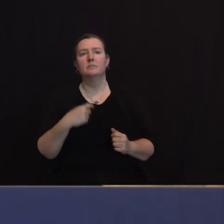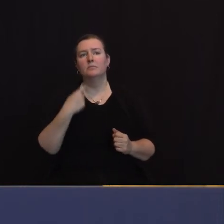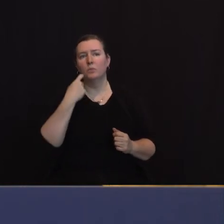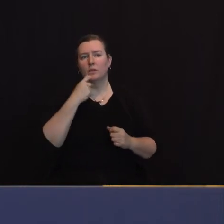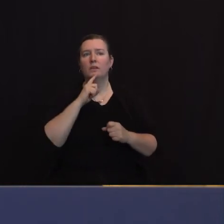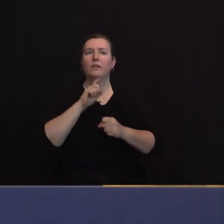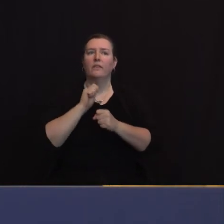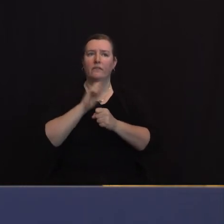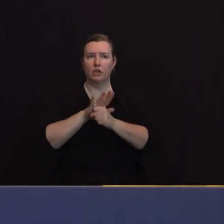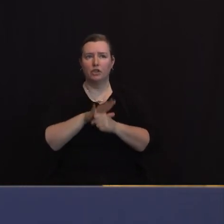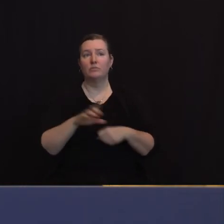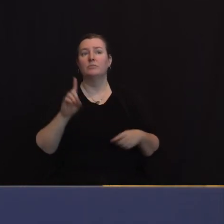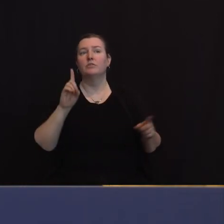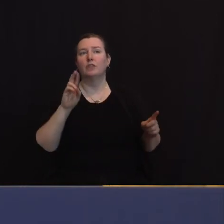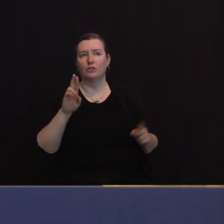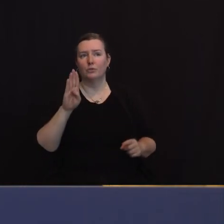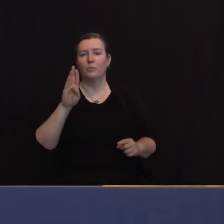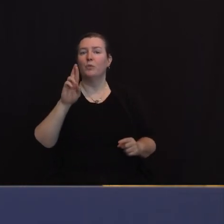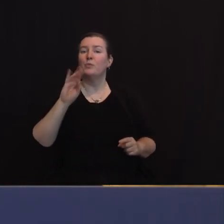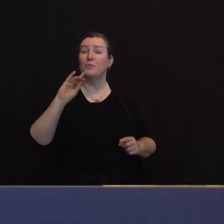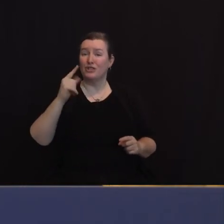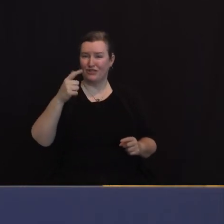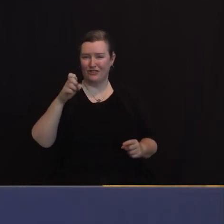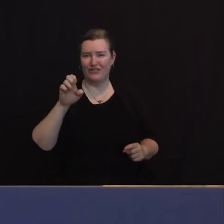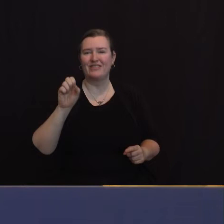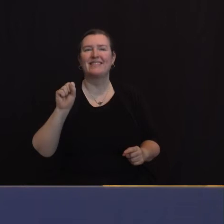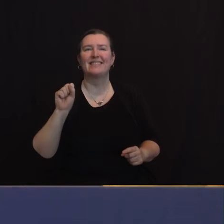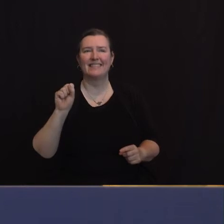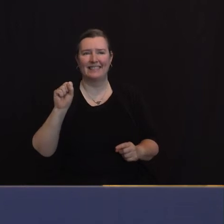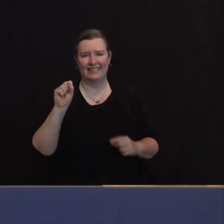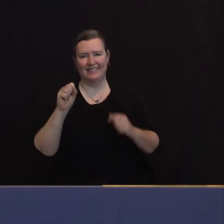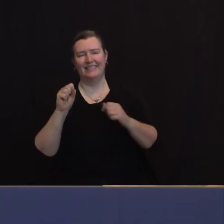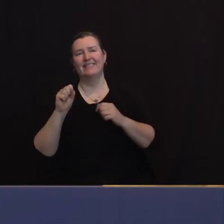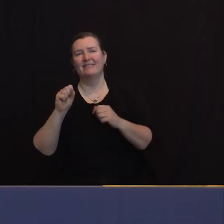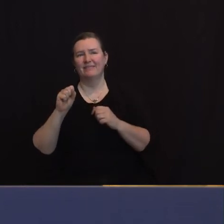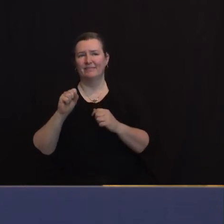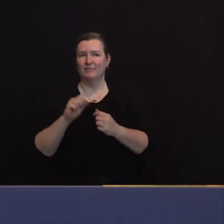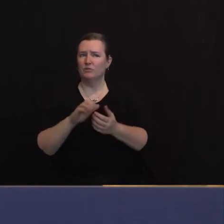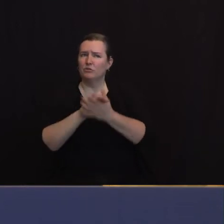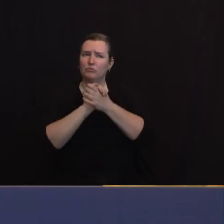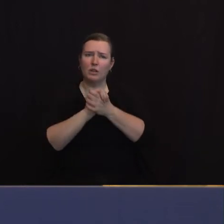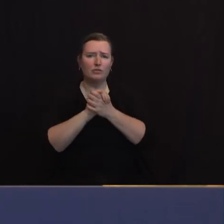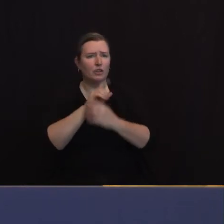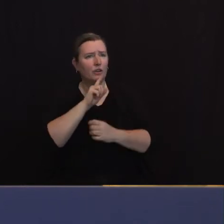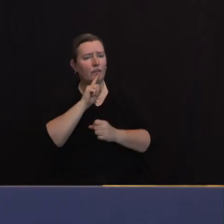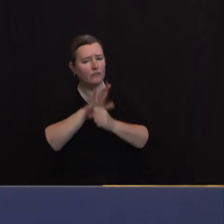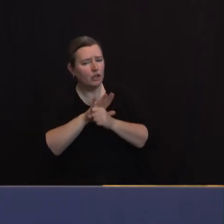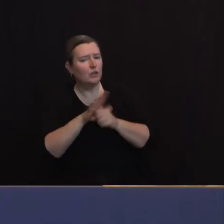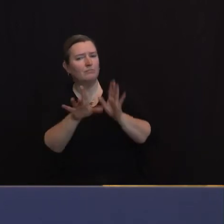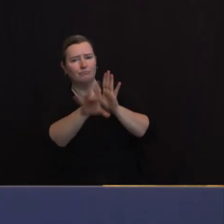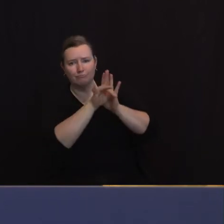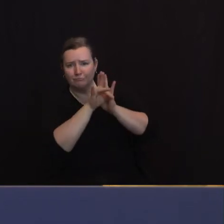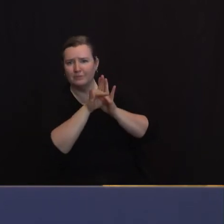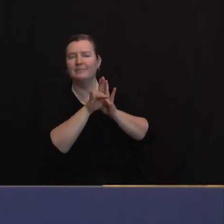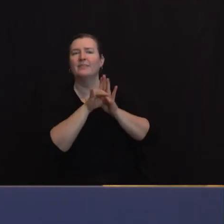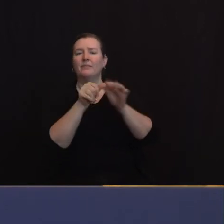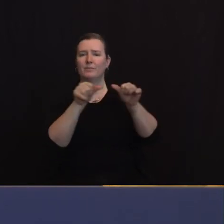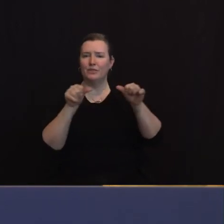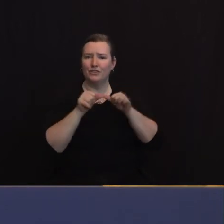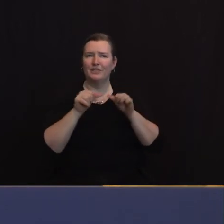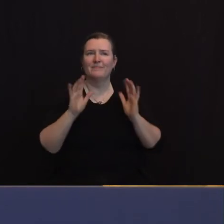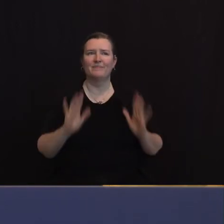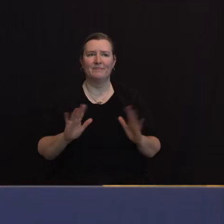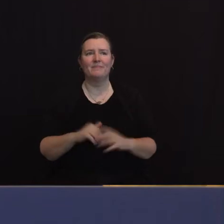Dr. Brian Bridges. And again, congratulations, Brian, to you and your confirmation. We also have the Deputy Secretary, Diana Gonzalez, with us, an